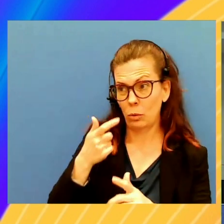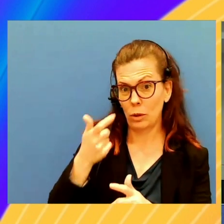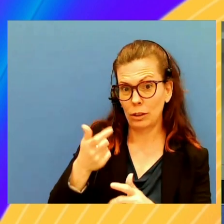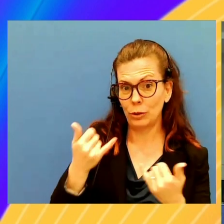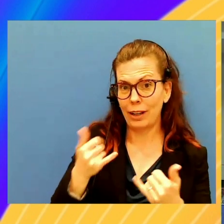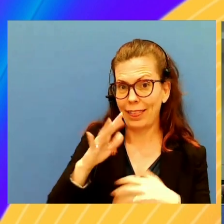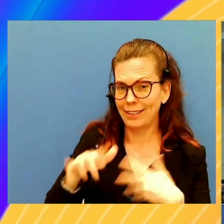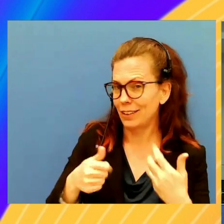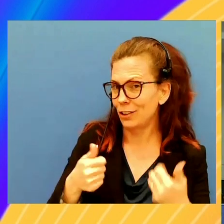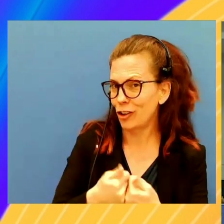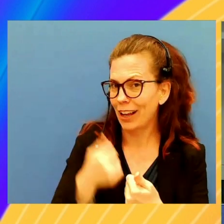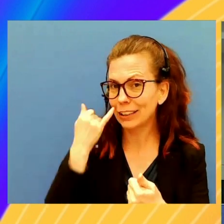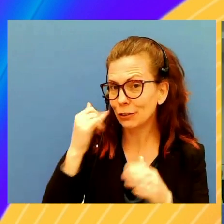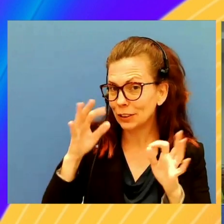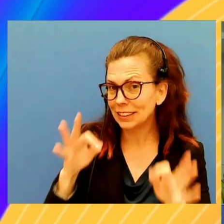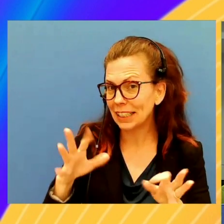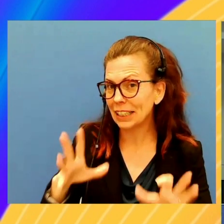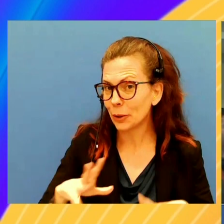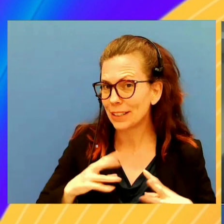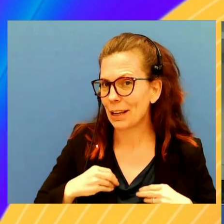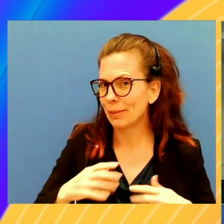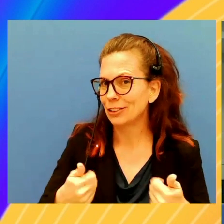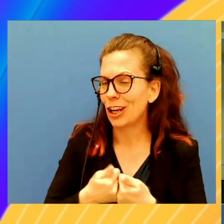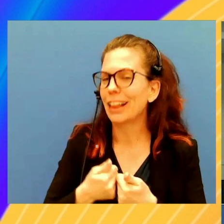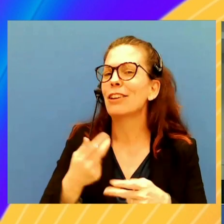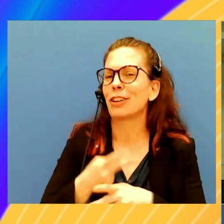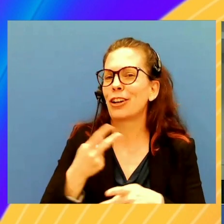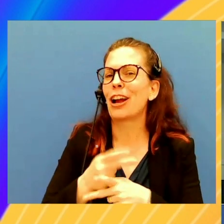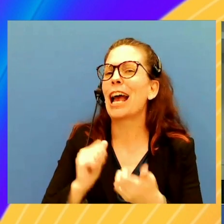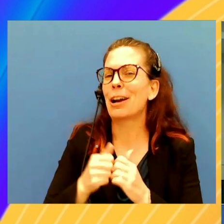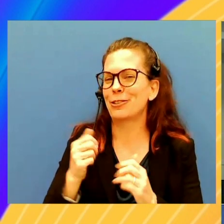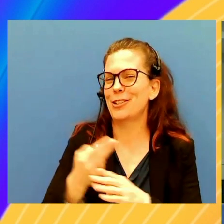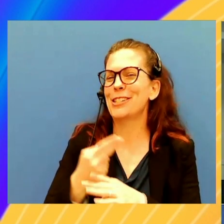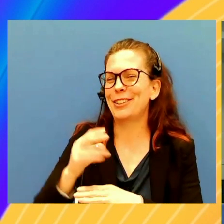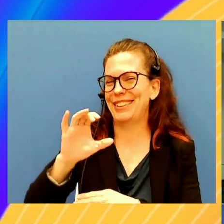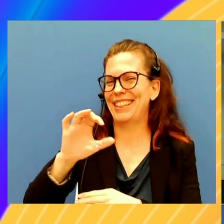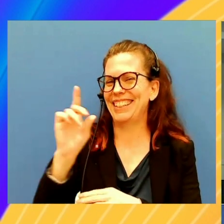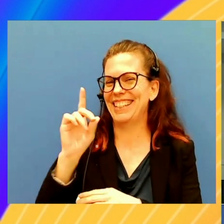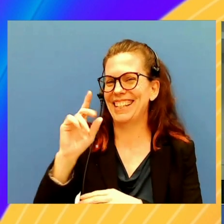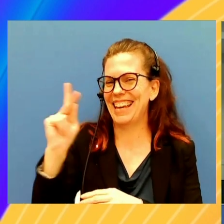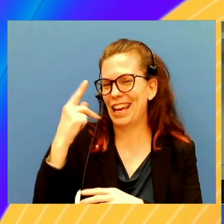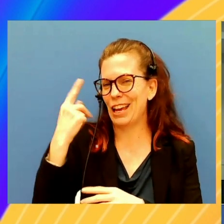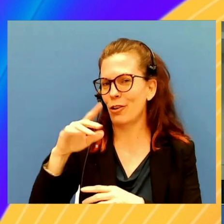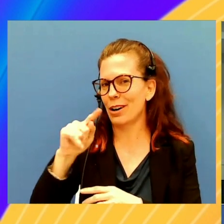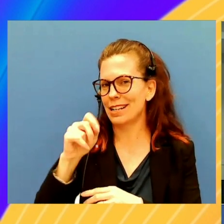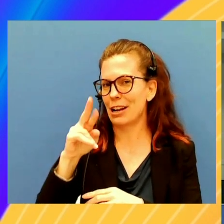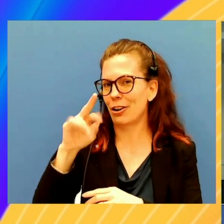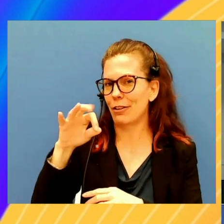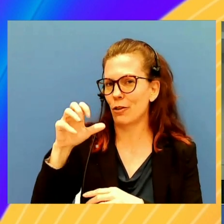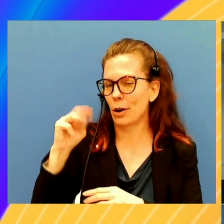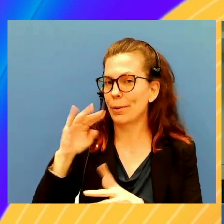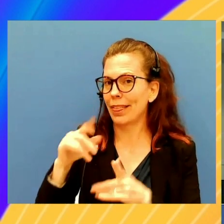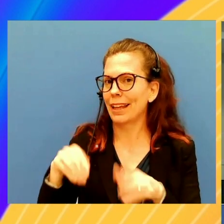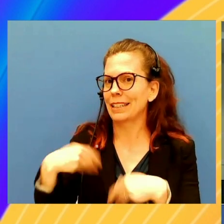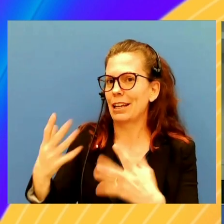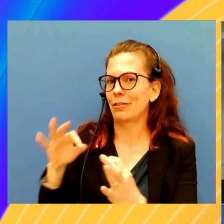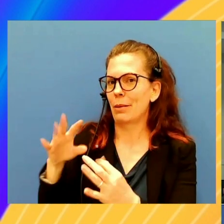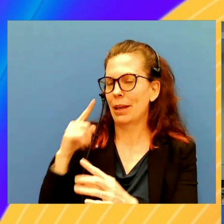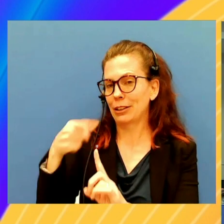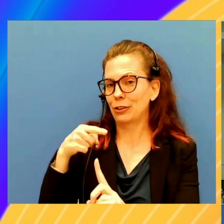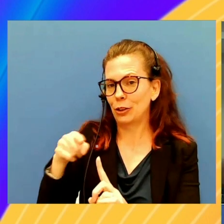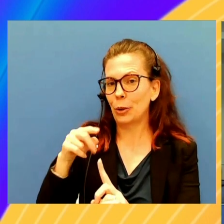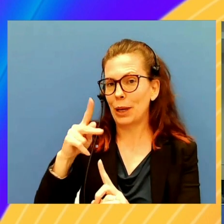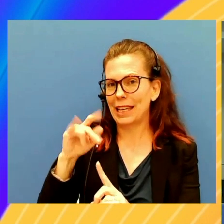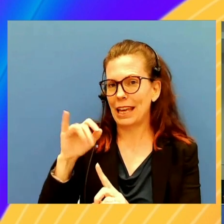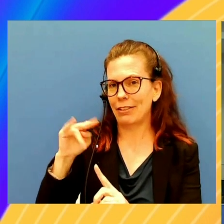If you choose to accept it, figure out a way to use the CDK for Terraform and see if we can get feedback back to Kevin and to the team. And submit an issue on GitHub if